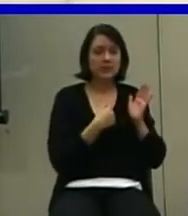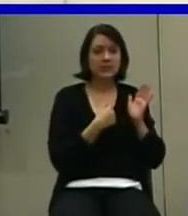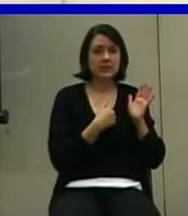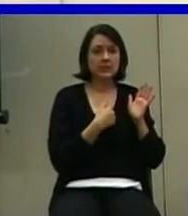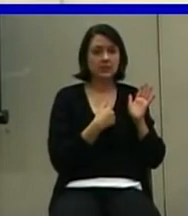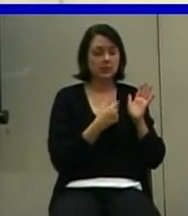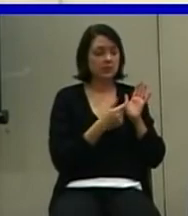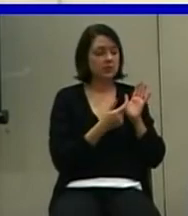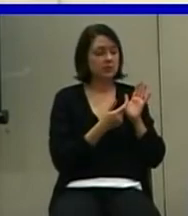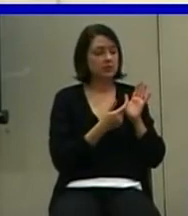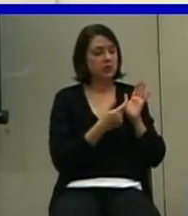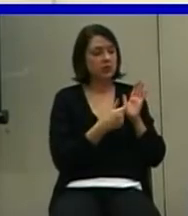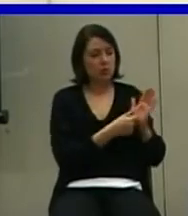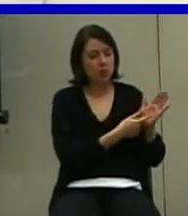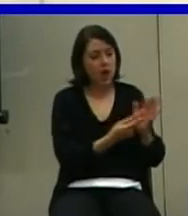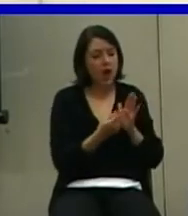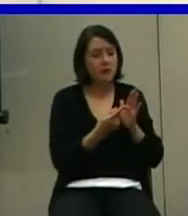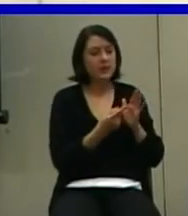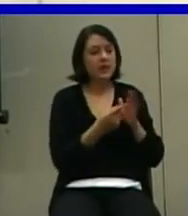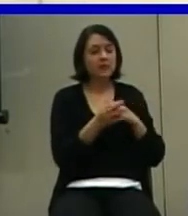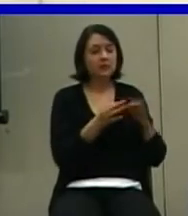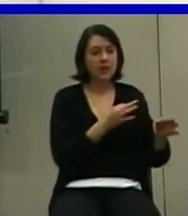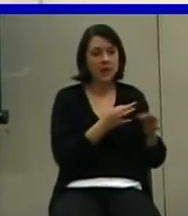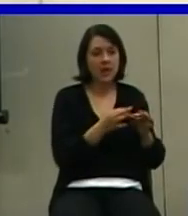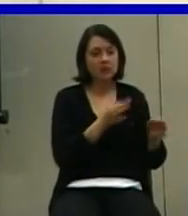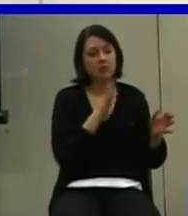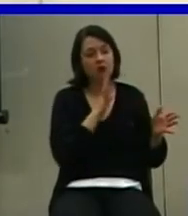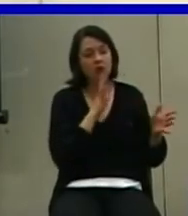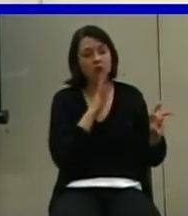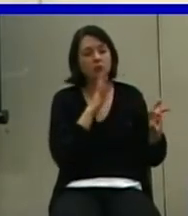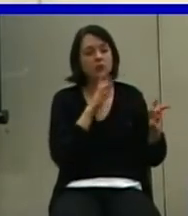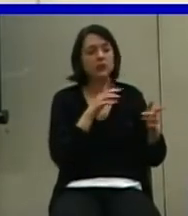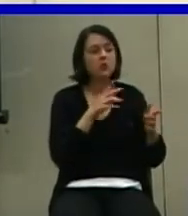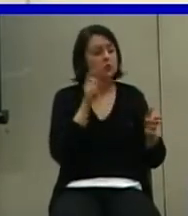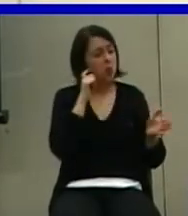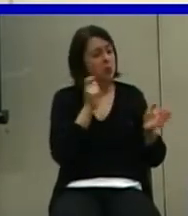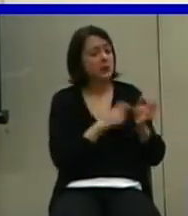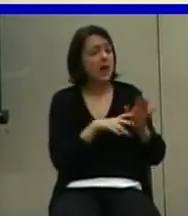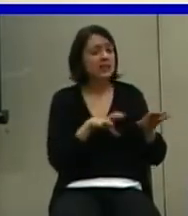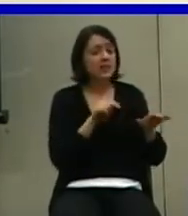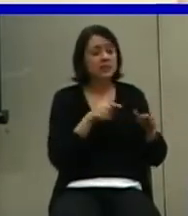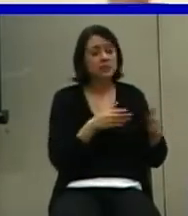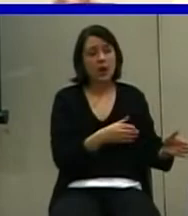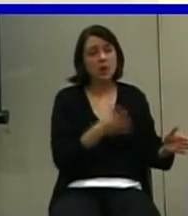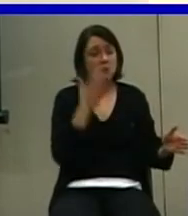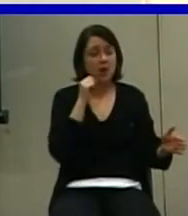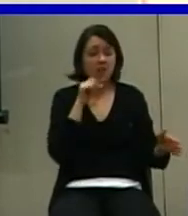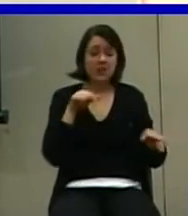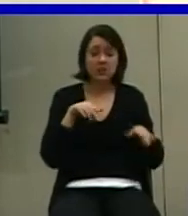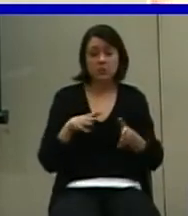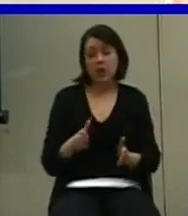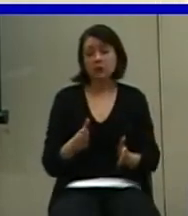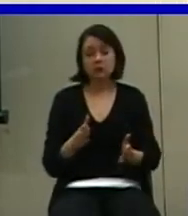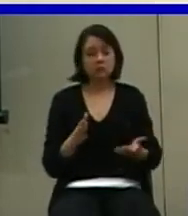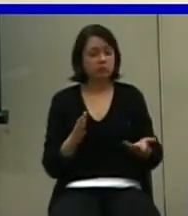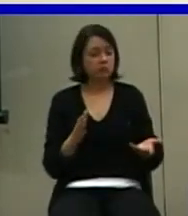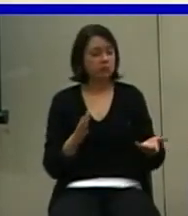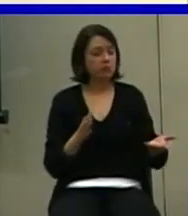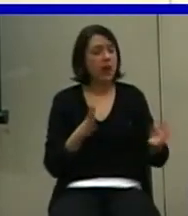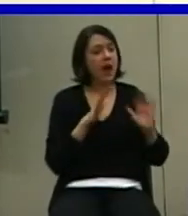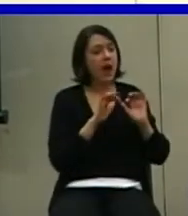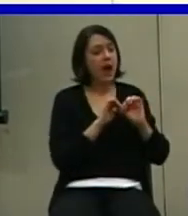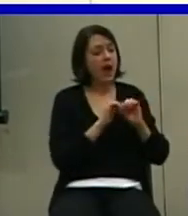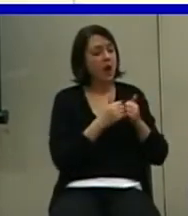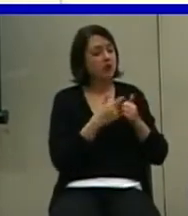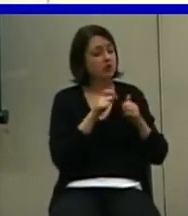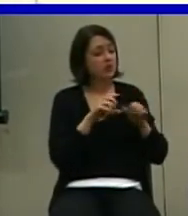They show them. And they talk while they're showing. Notice that I did it this way. Why didn't I do it this way? How come